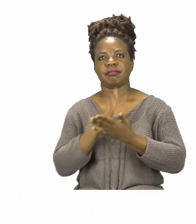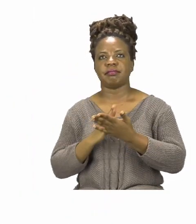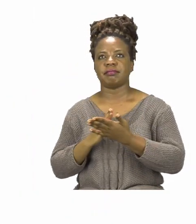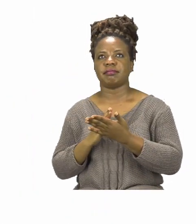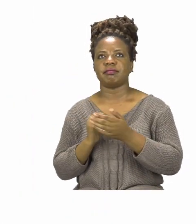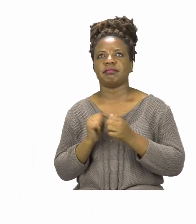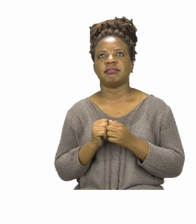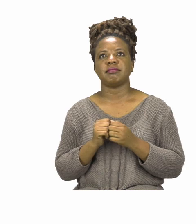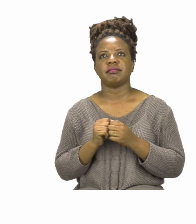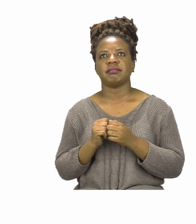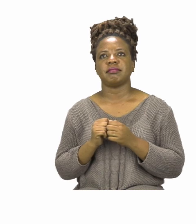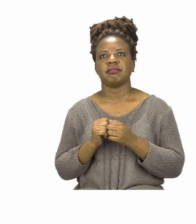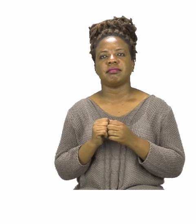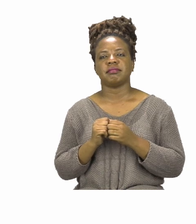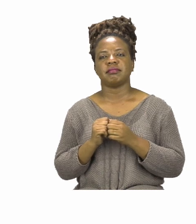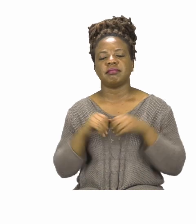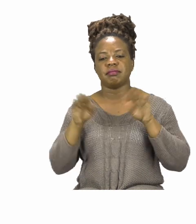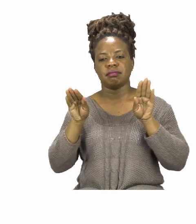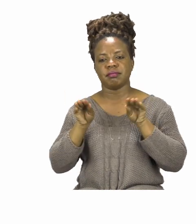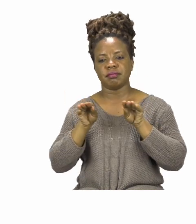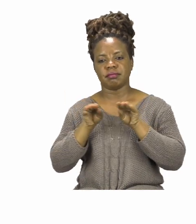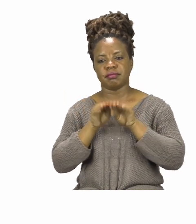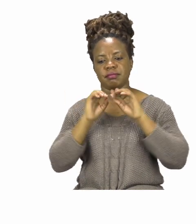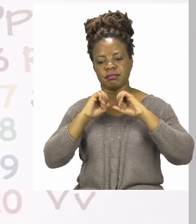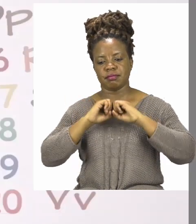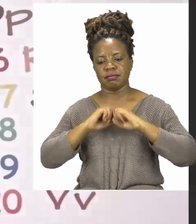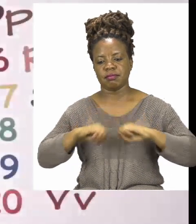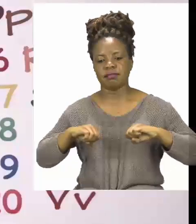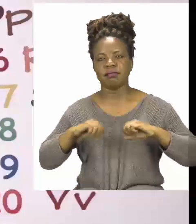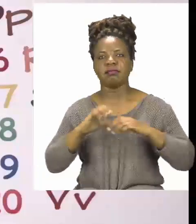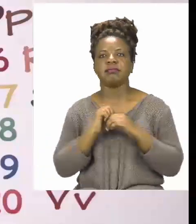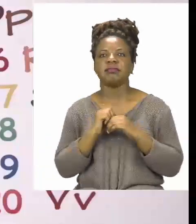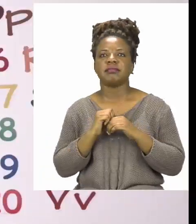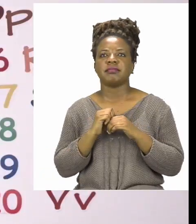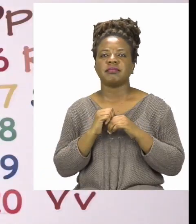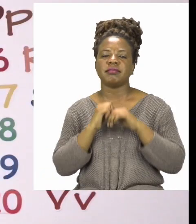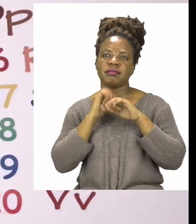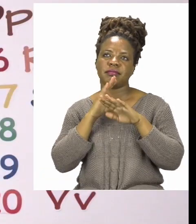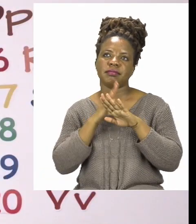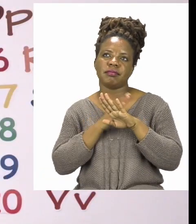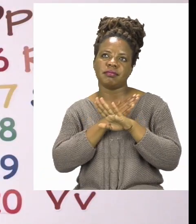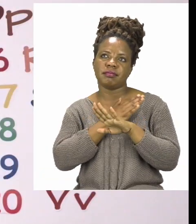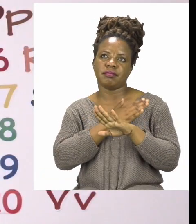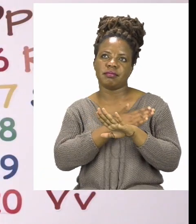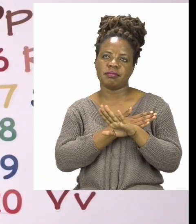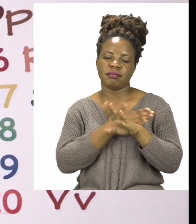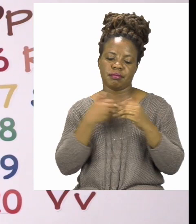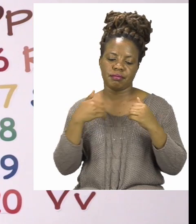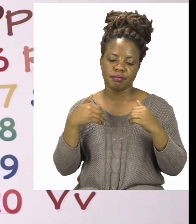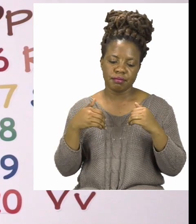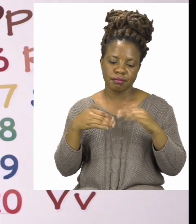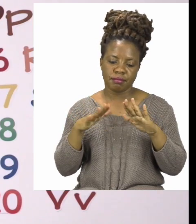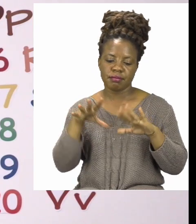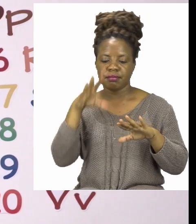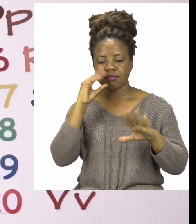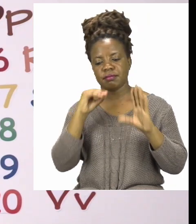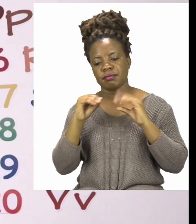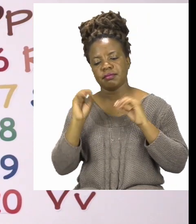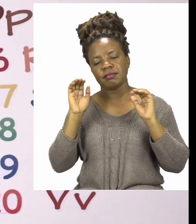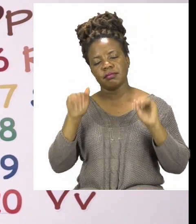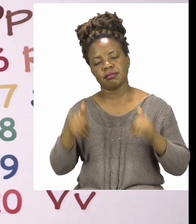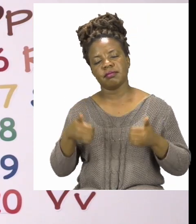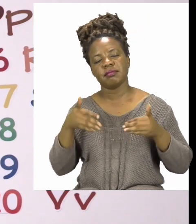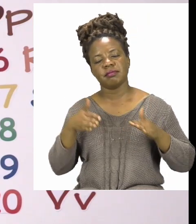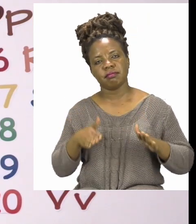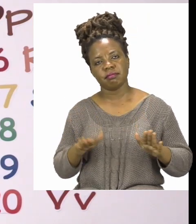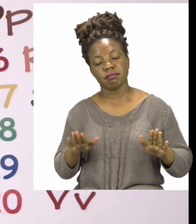parts and decision making. And before we get into any lessons, boys and girls, we know